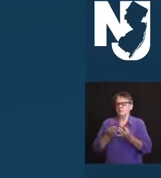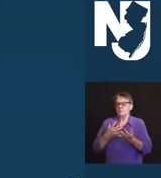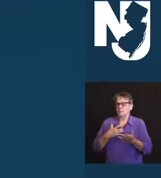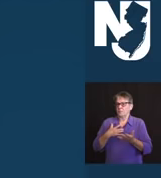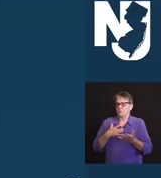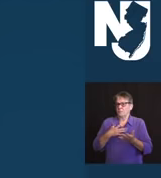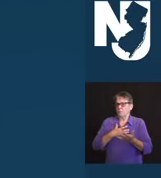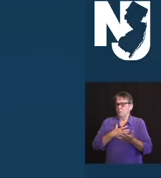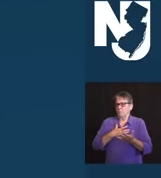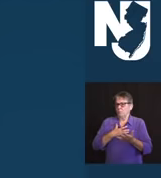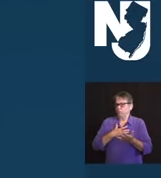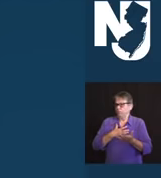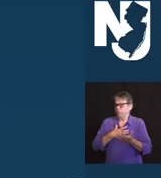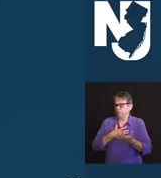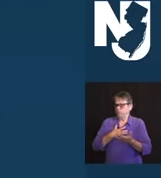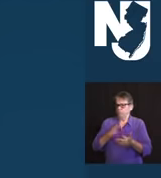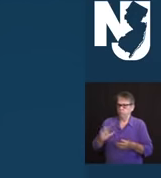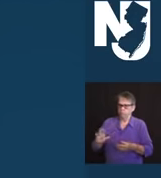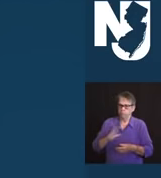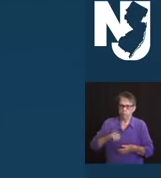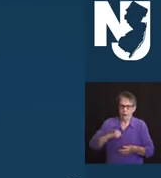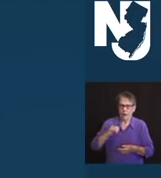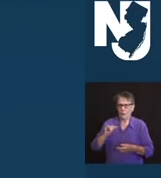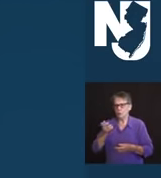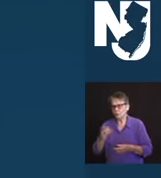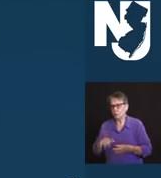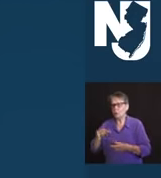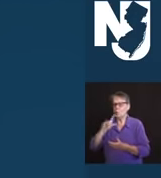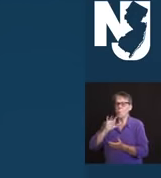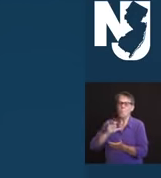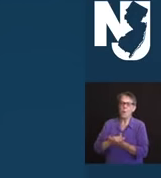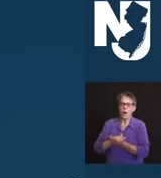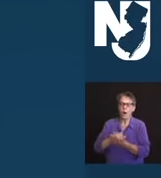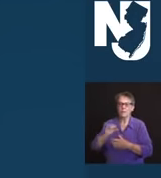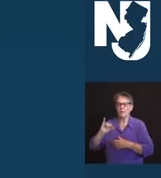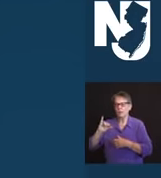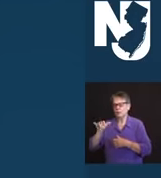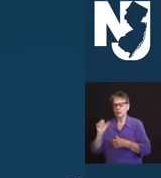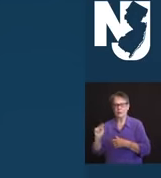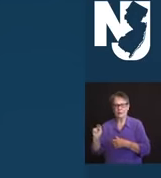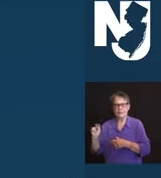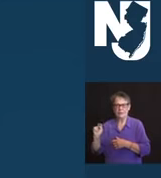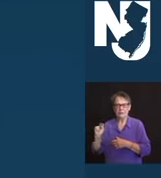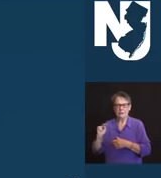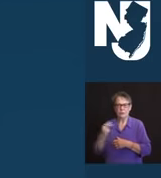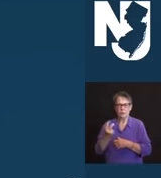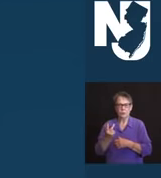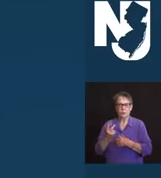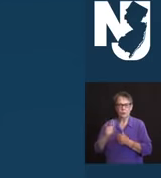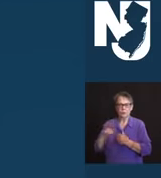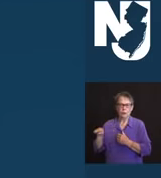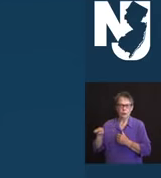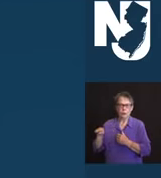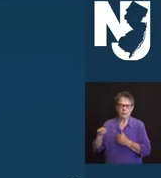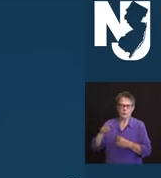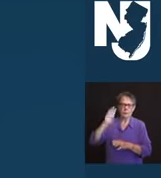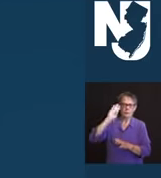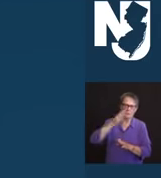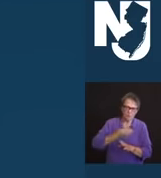his wife Jean, with whom I had the honor of speaking yesterday. They had 2 children together, son Ronnie, who's 25, and their daughter